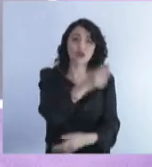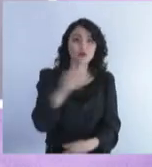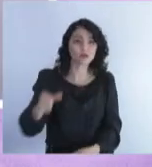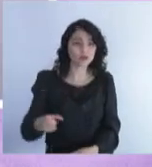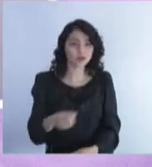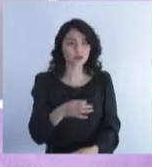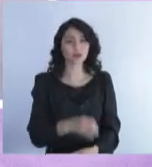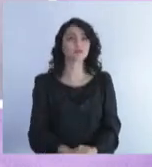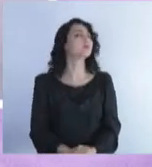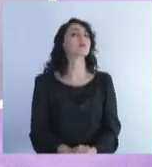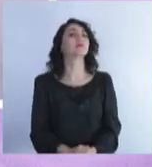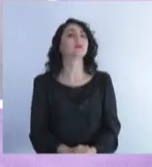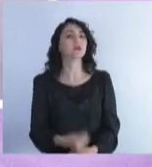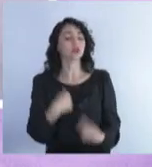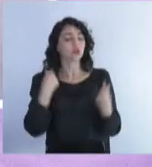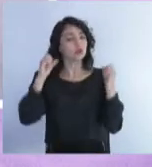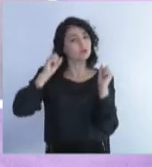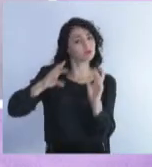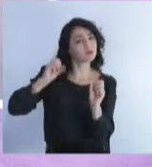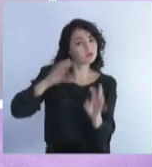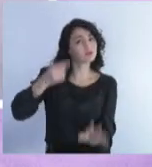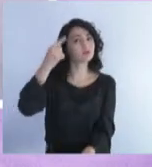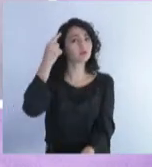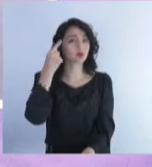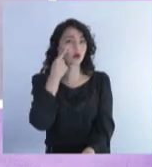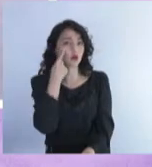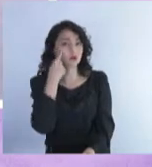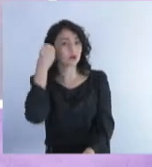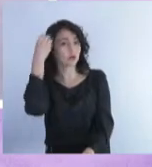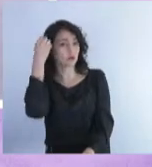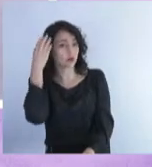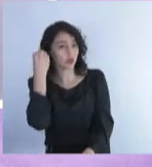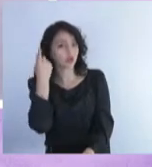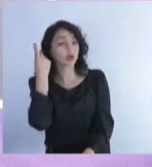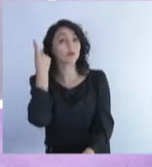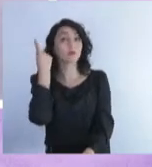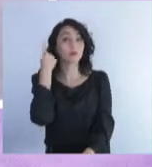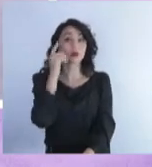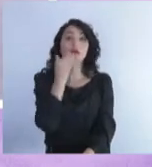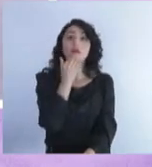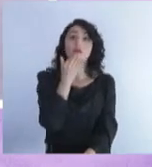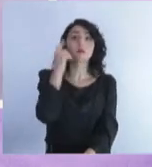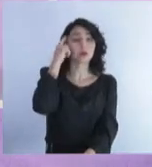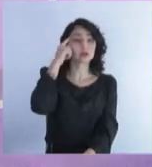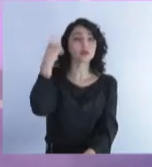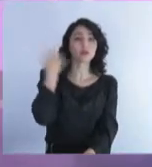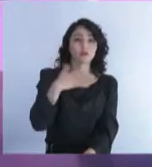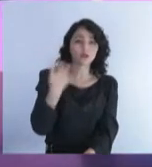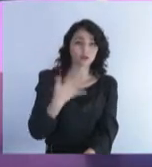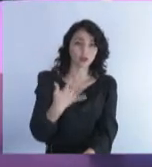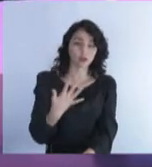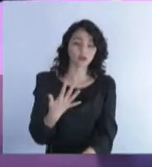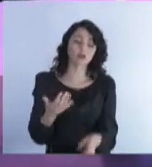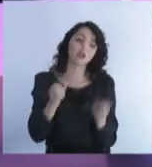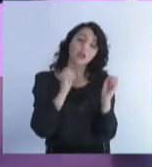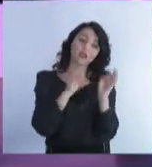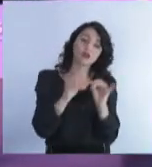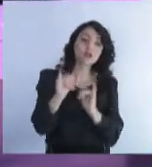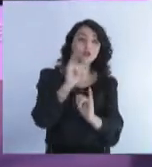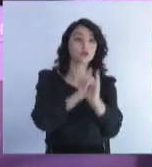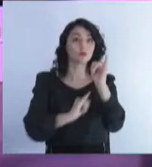just accumulating knowledge through school. And I think during this pandemic, during this